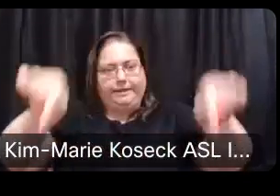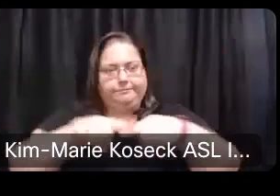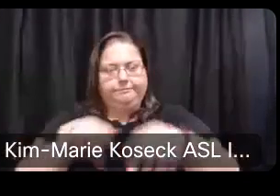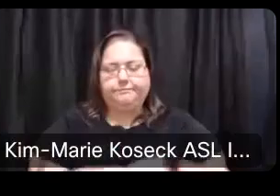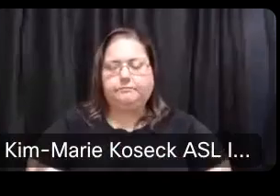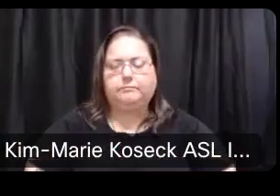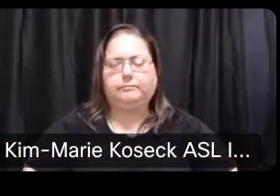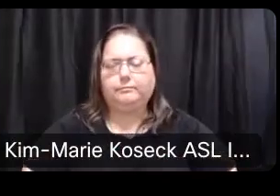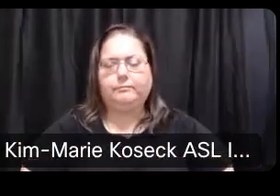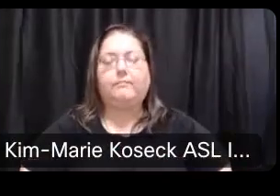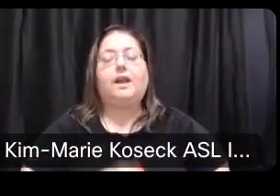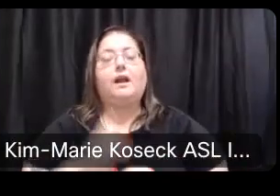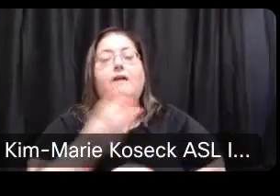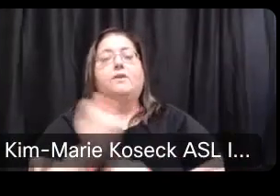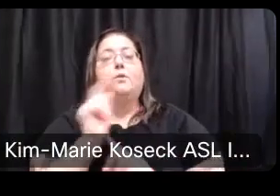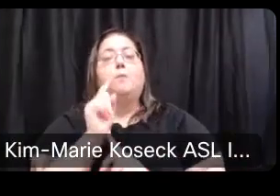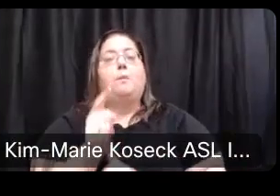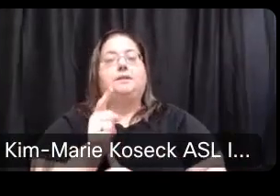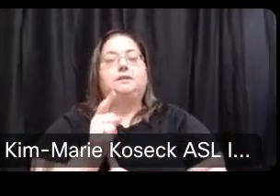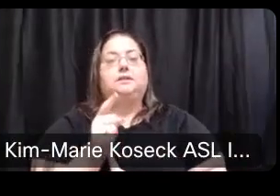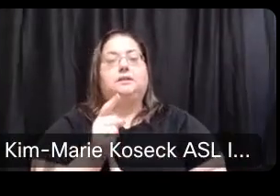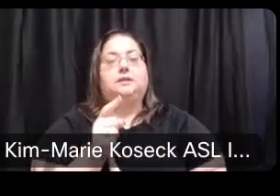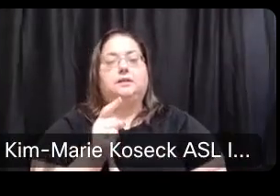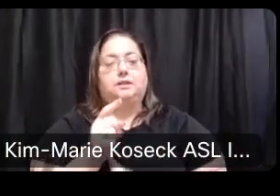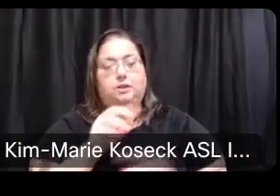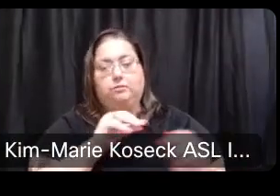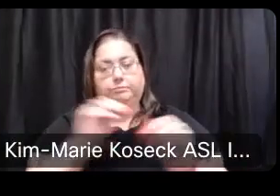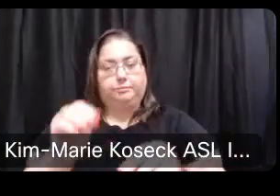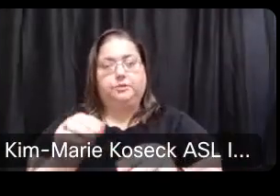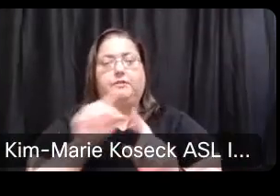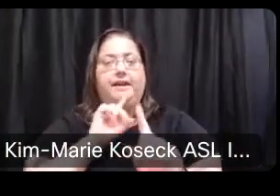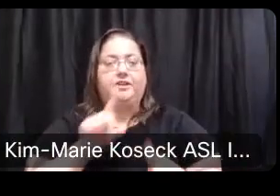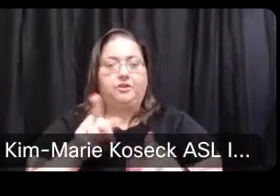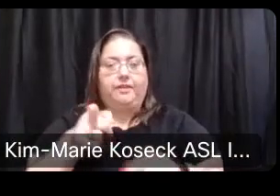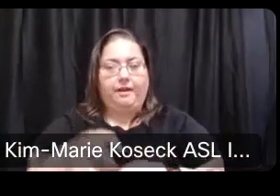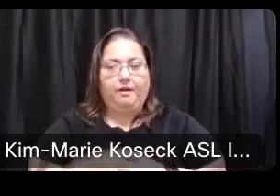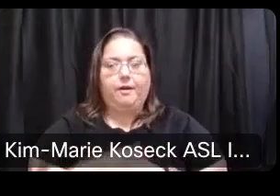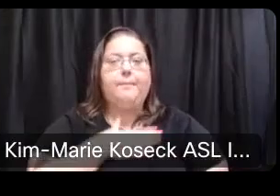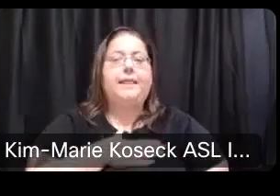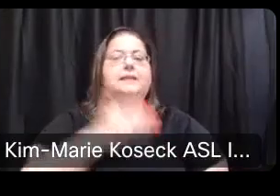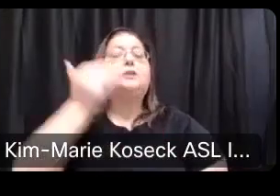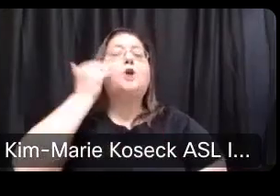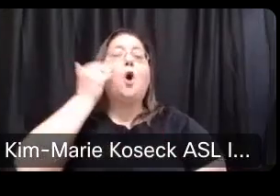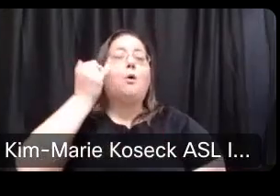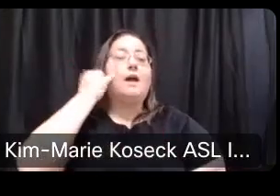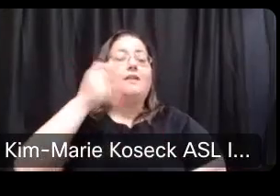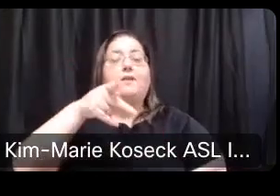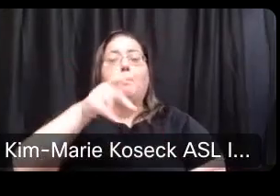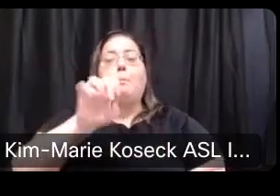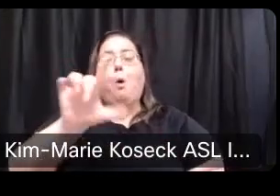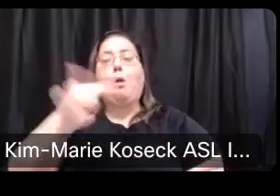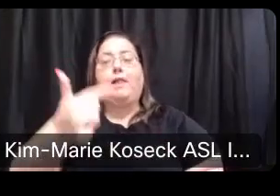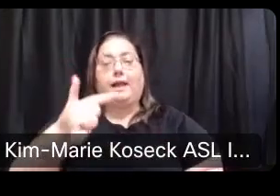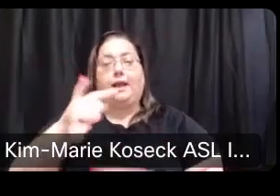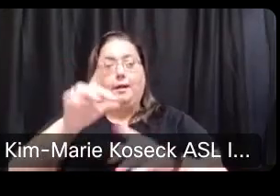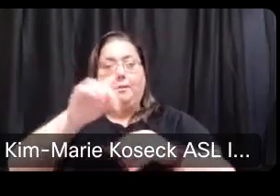We'll take a few moments for you to put your answer in. Please know that if the polling box